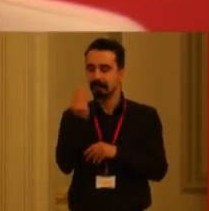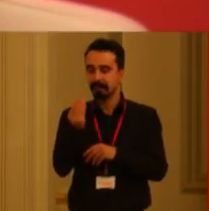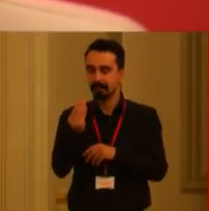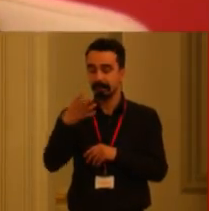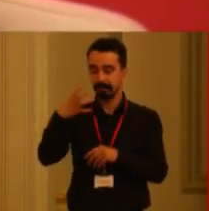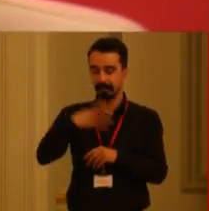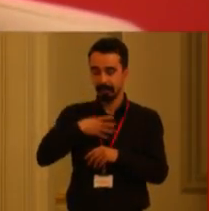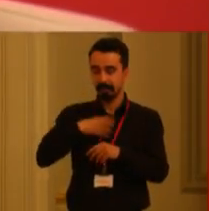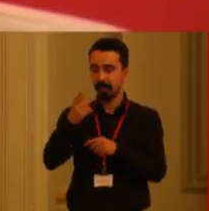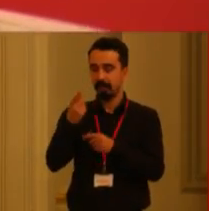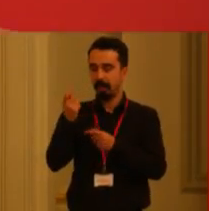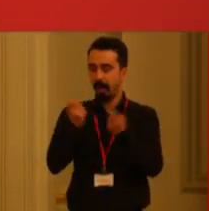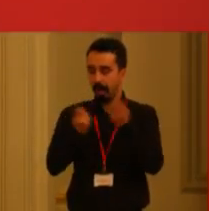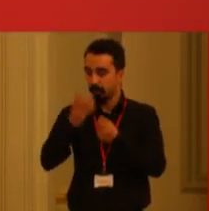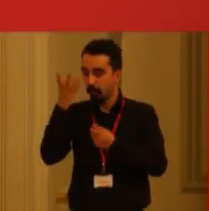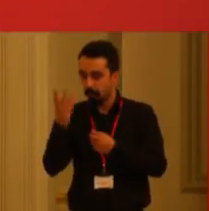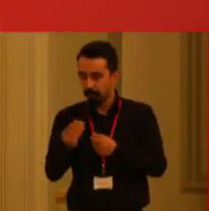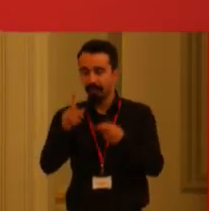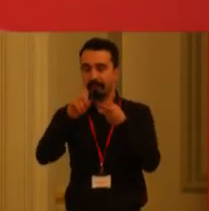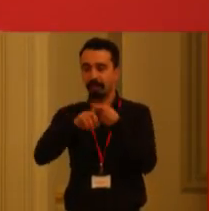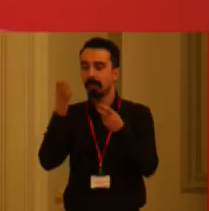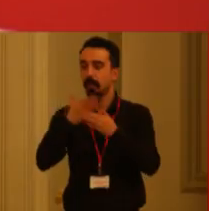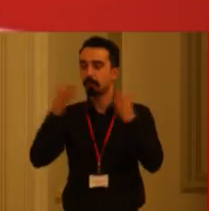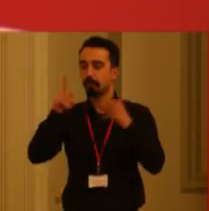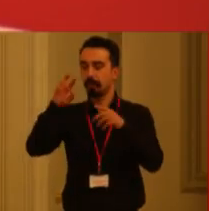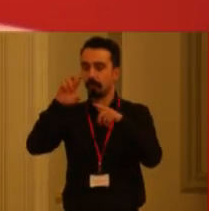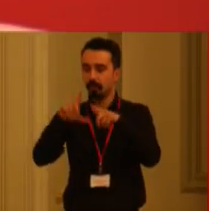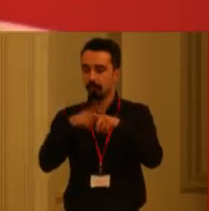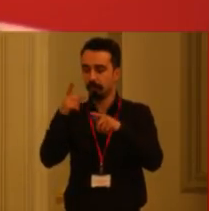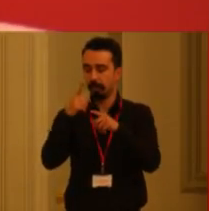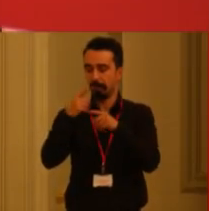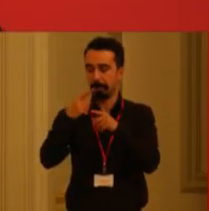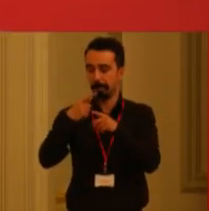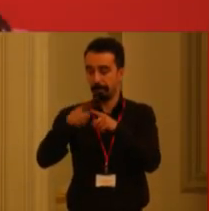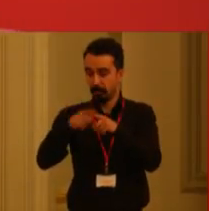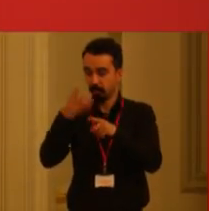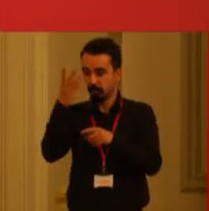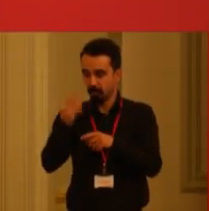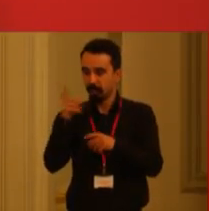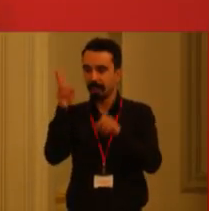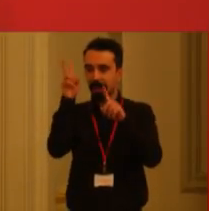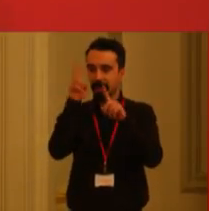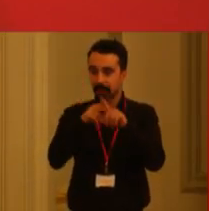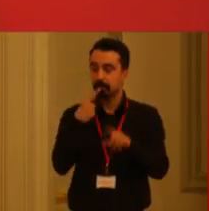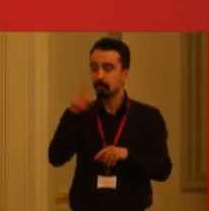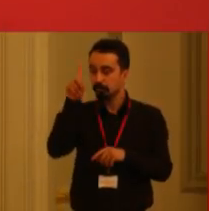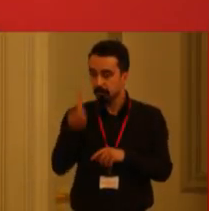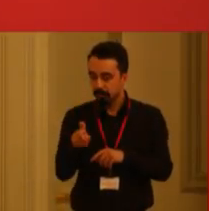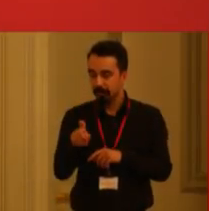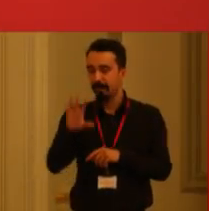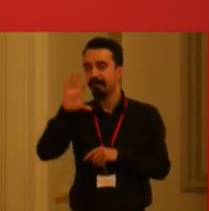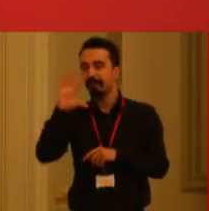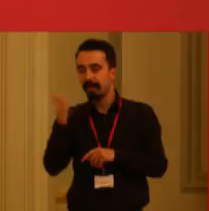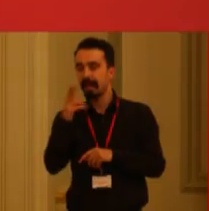the actual outcomes. If young people see themselves a vehicle or a tool in a research, do